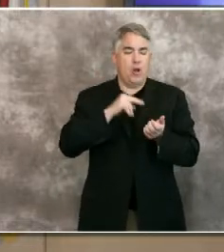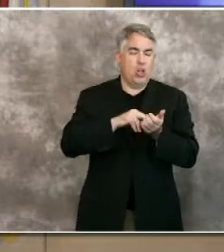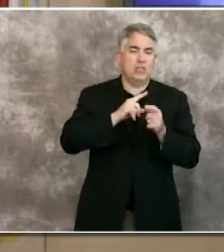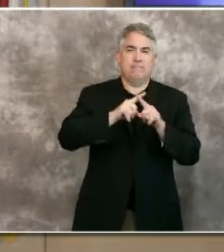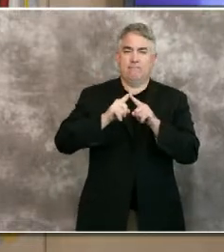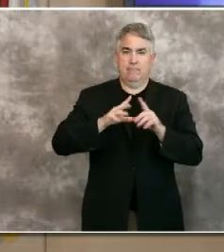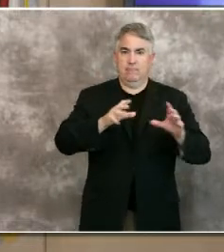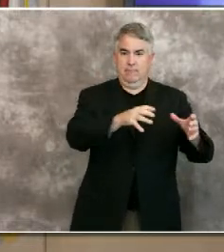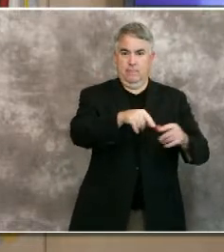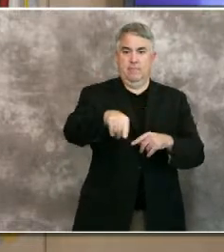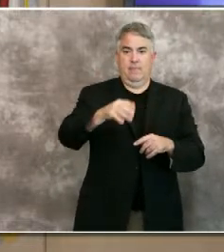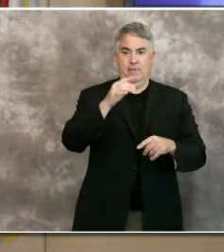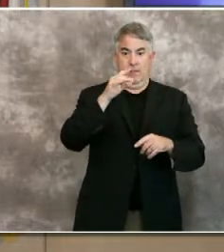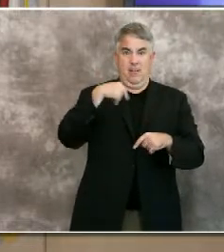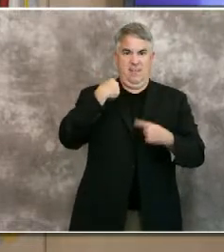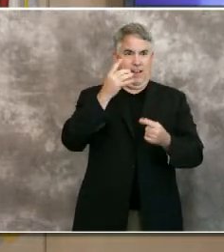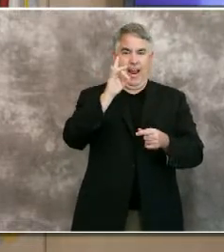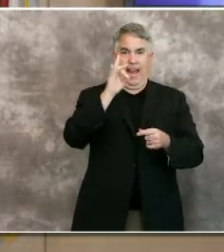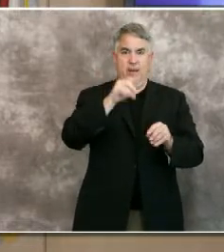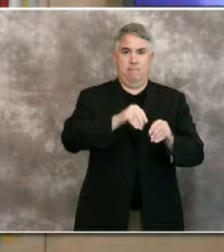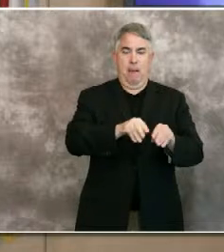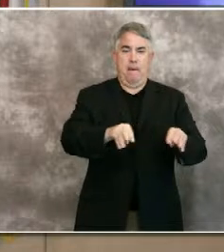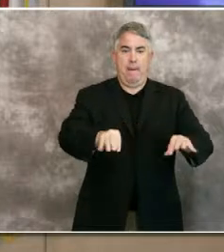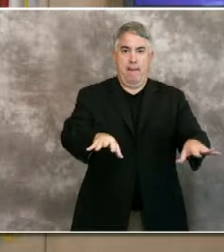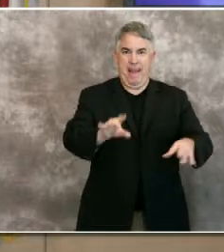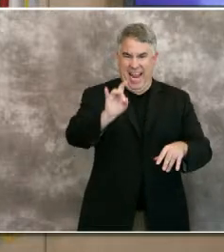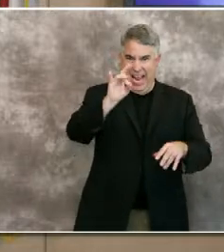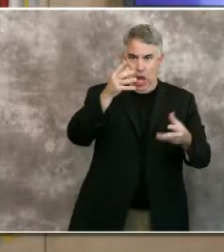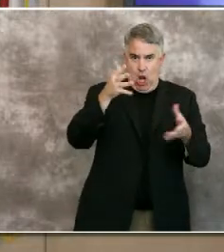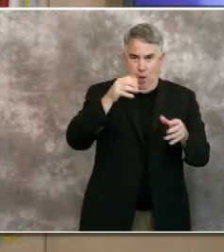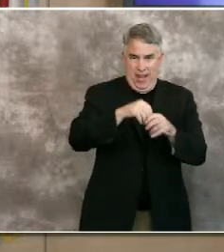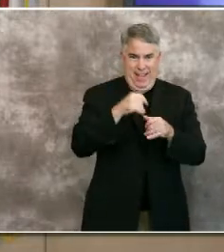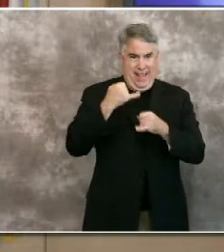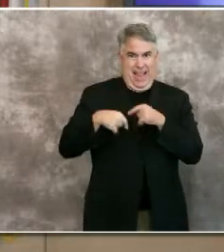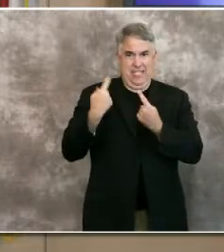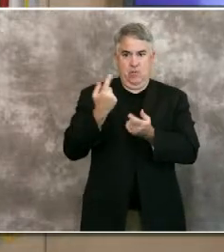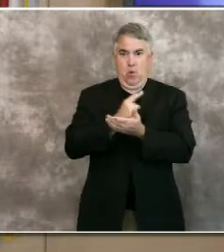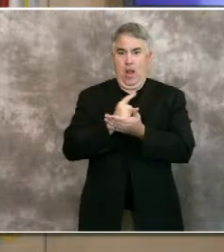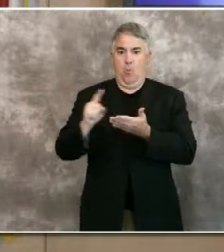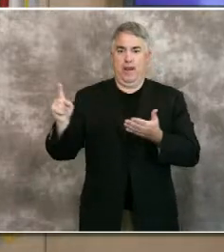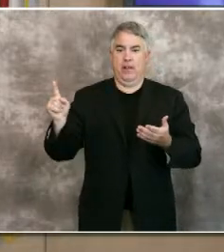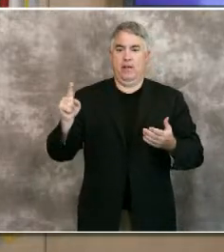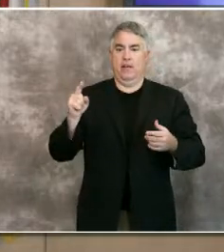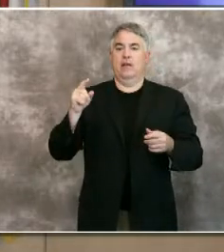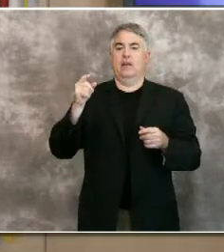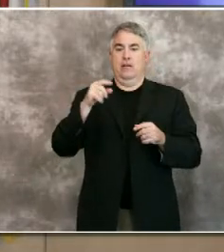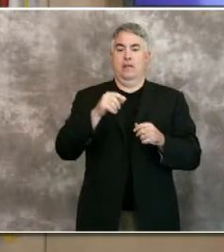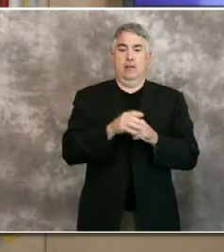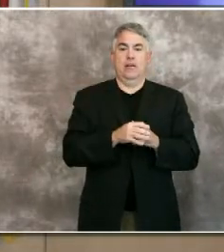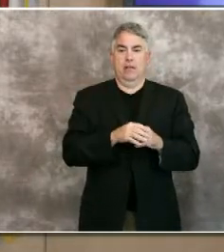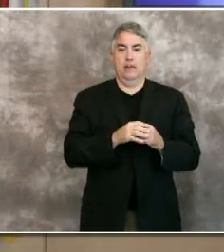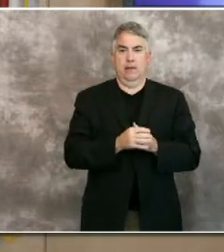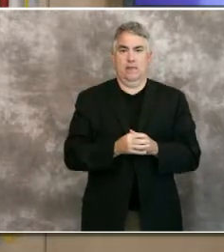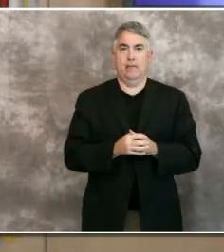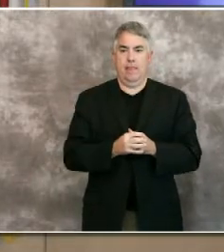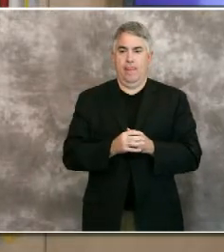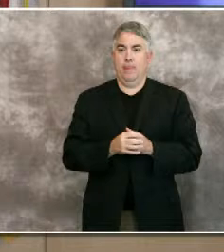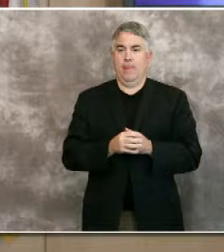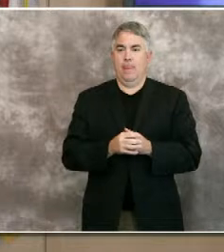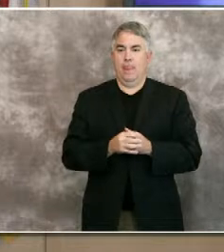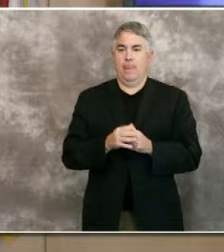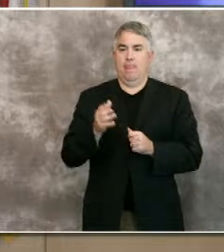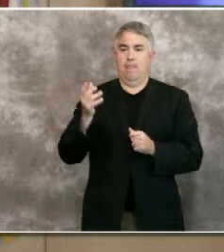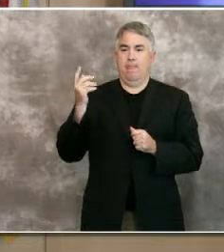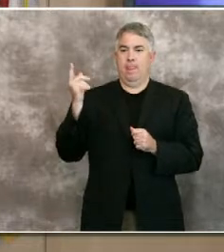7 days. Throughout the duration of our response to coronavirus, we've always said that one individual day does not make a trend, but